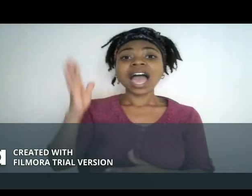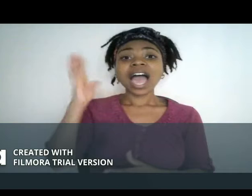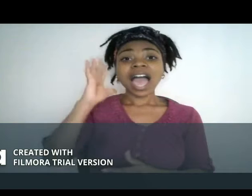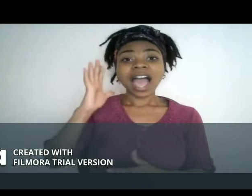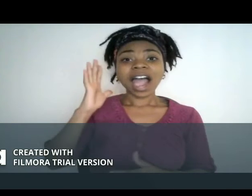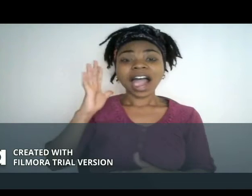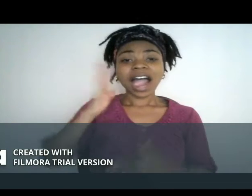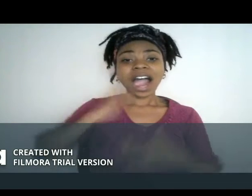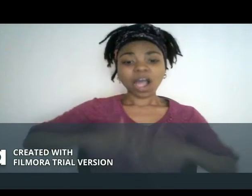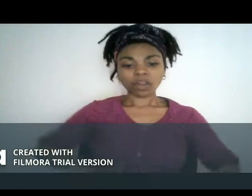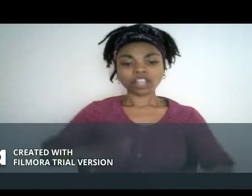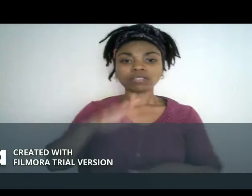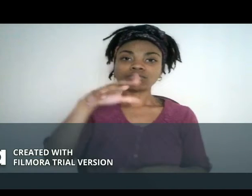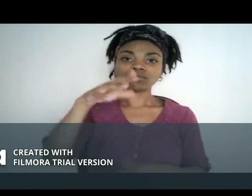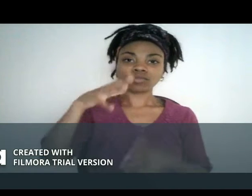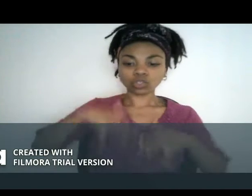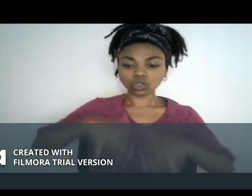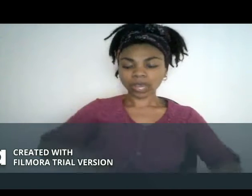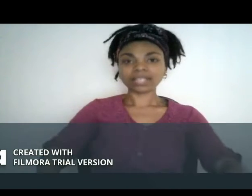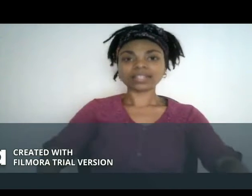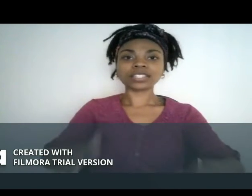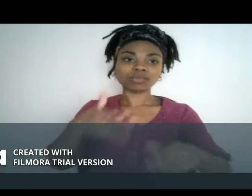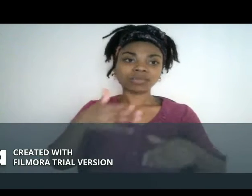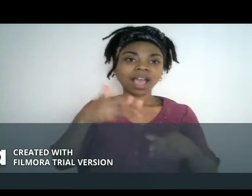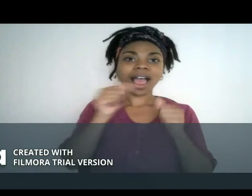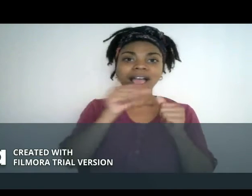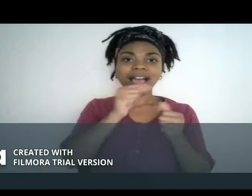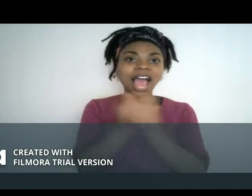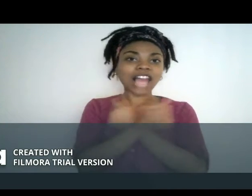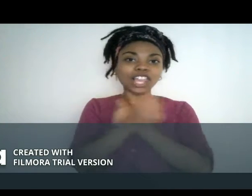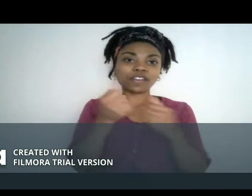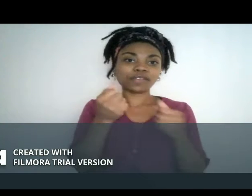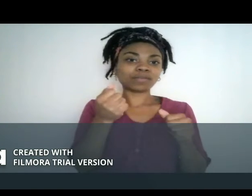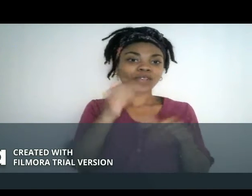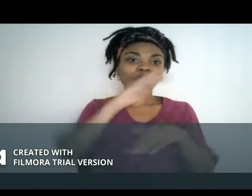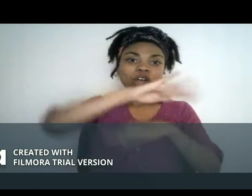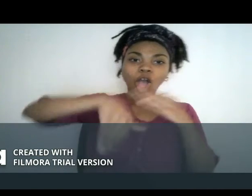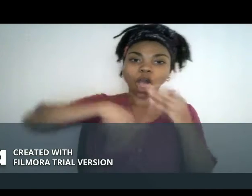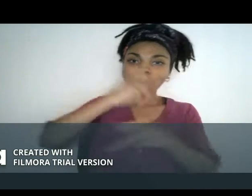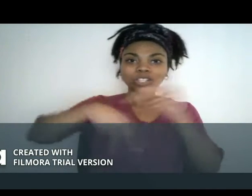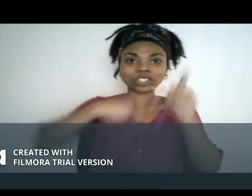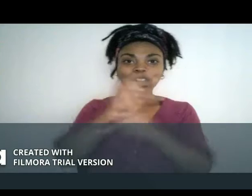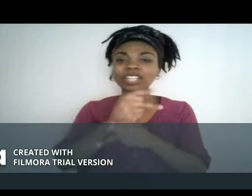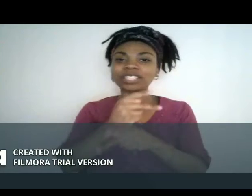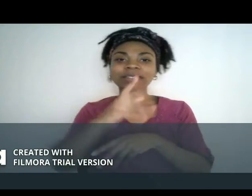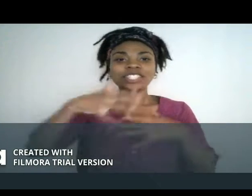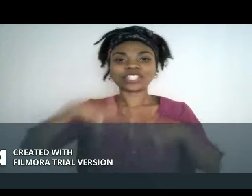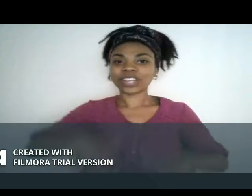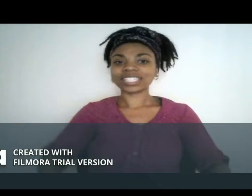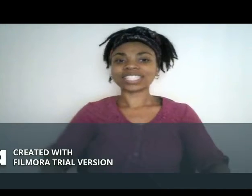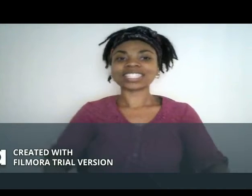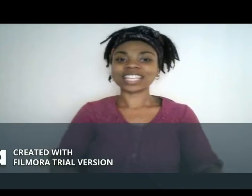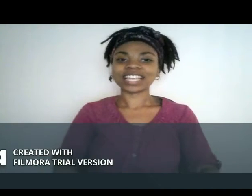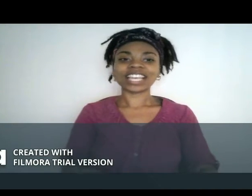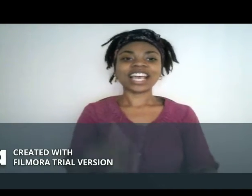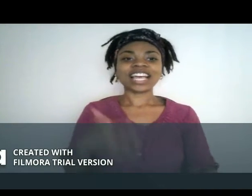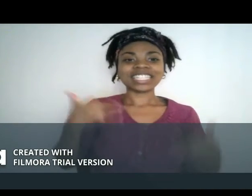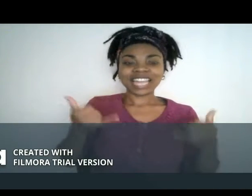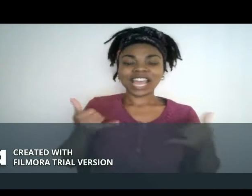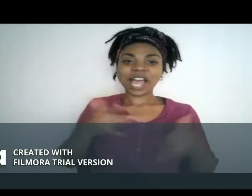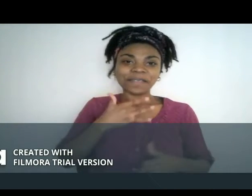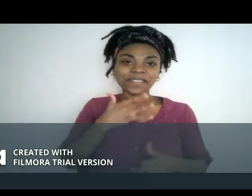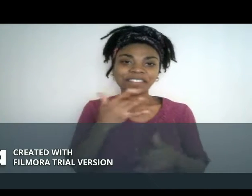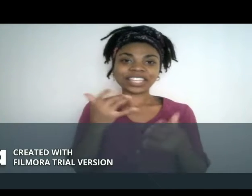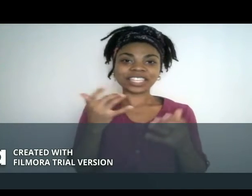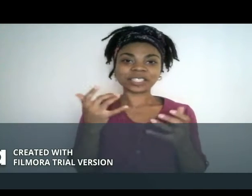shorter dresses. But now I love short dresses, long dresses, medium dresses. Right now I'm feeling flowy dresses,